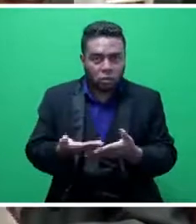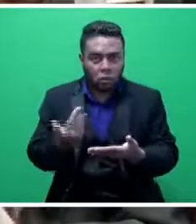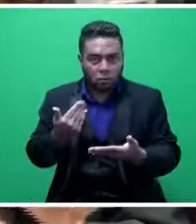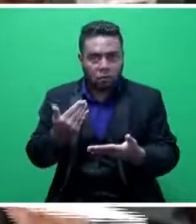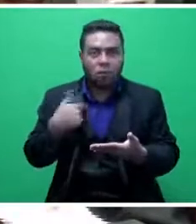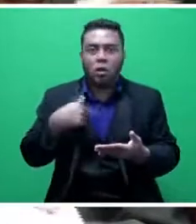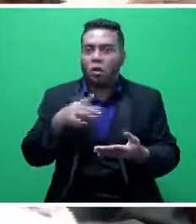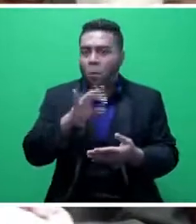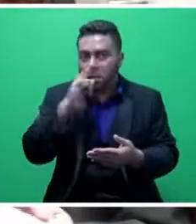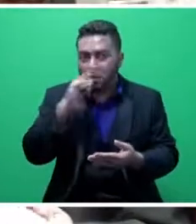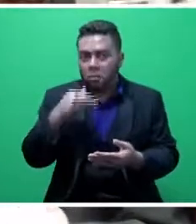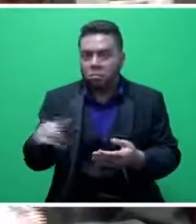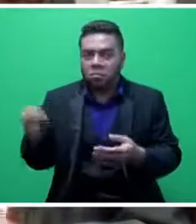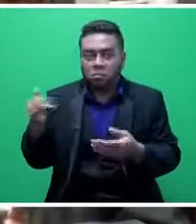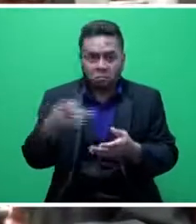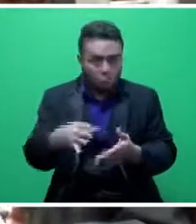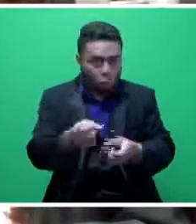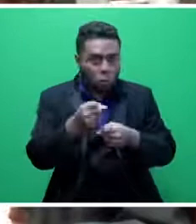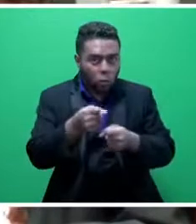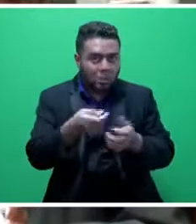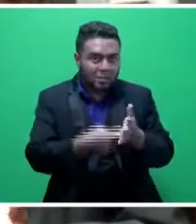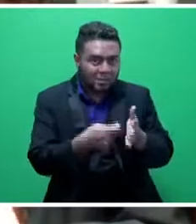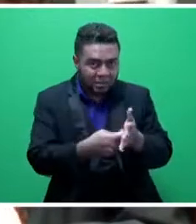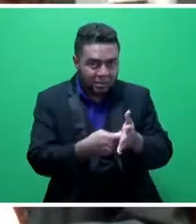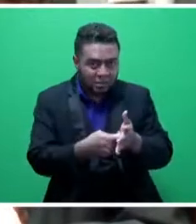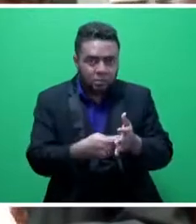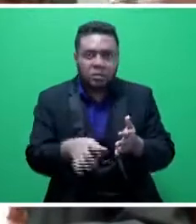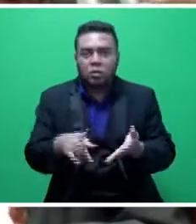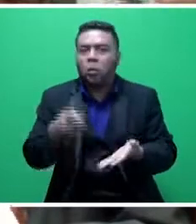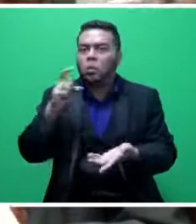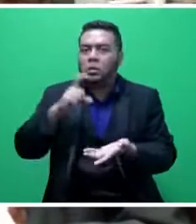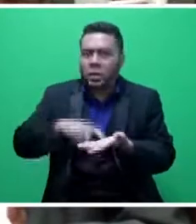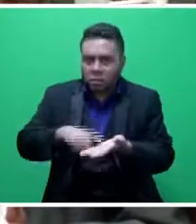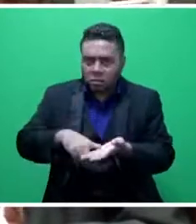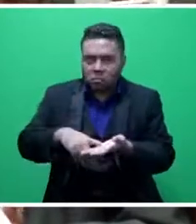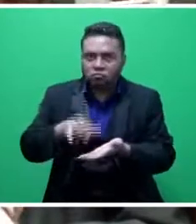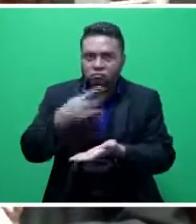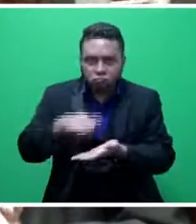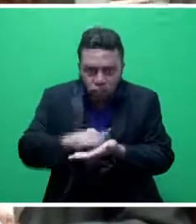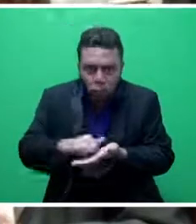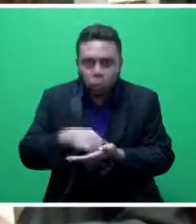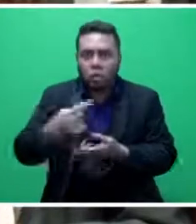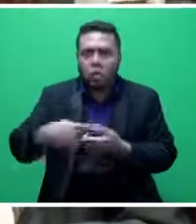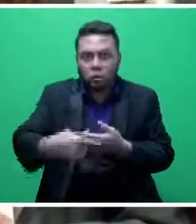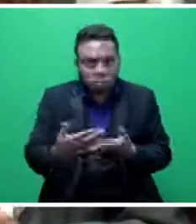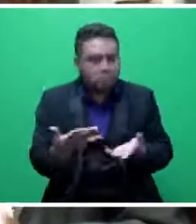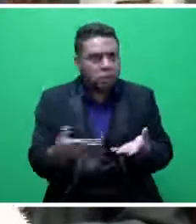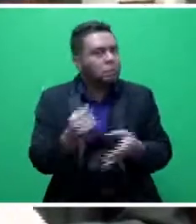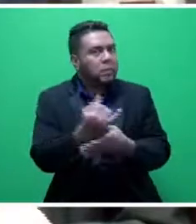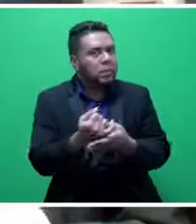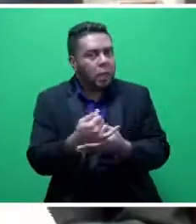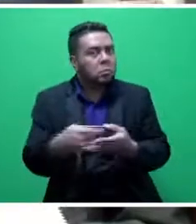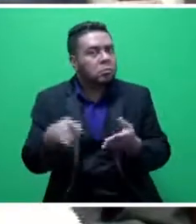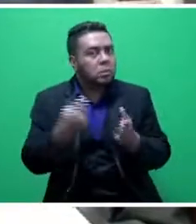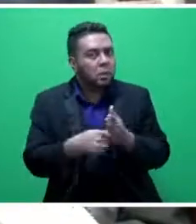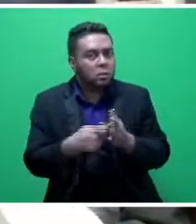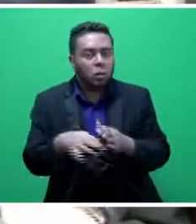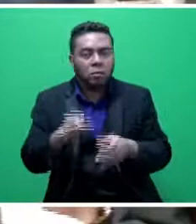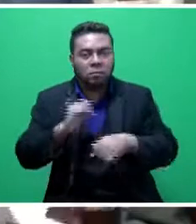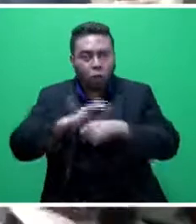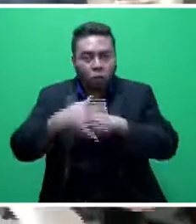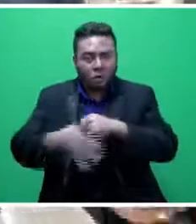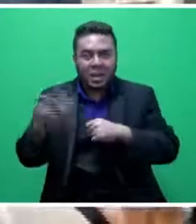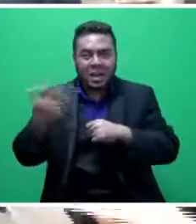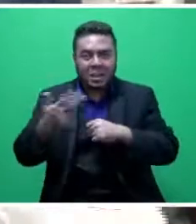of non-resident withholding tax. Debt forgiveness will continue to not be subject to income tax as part of the COVID-19